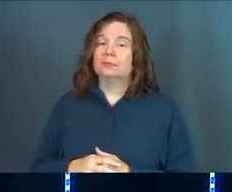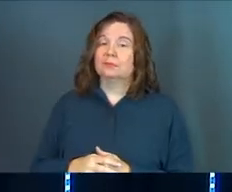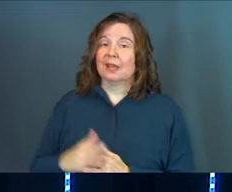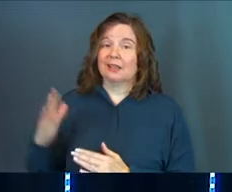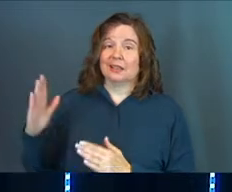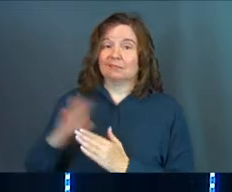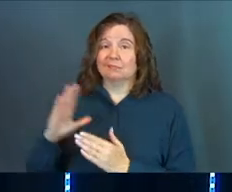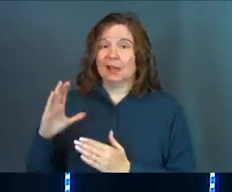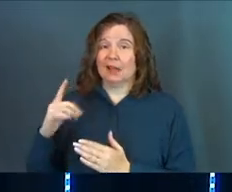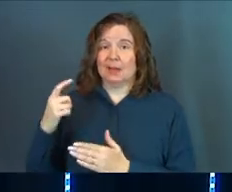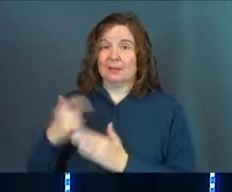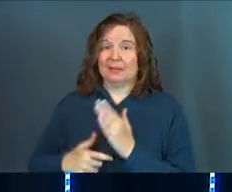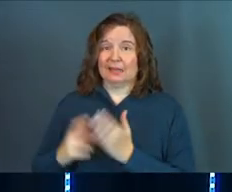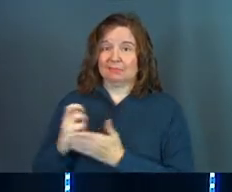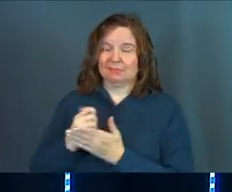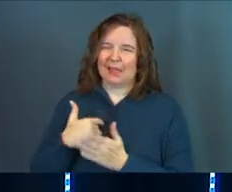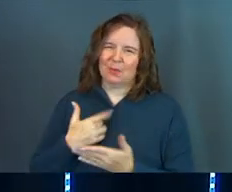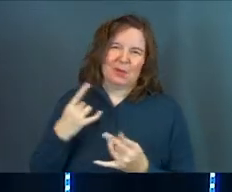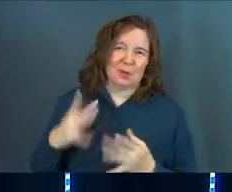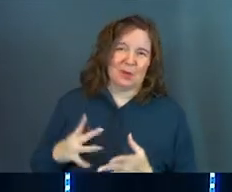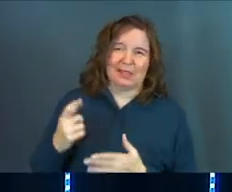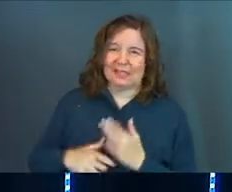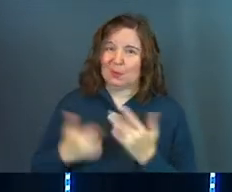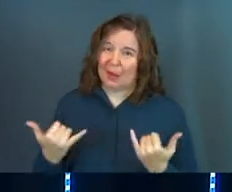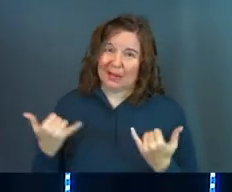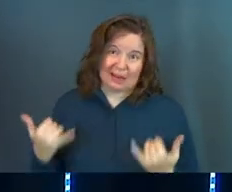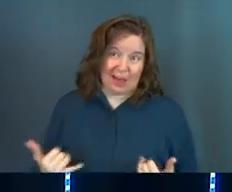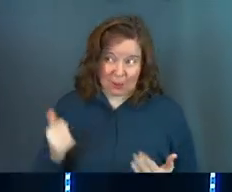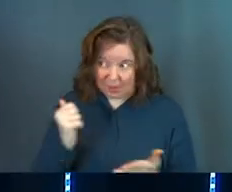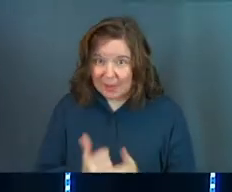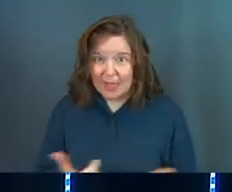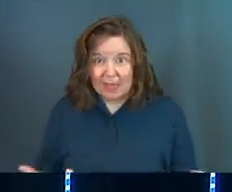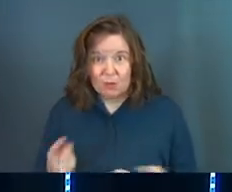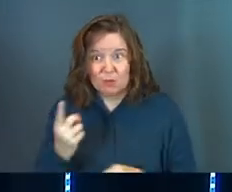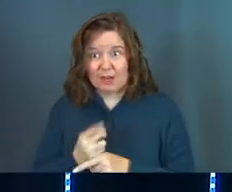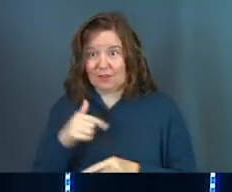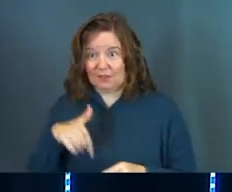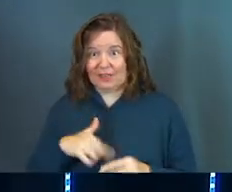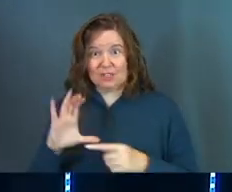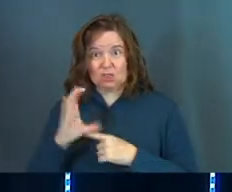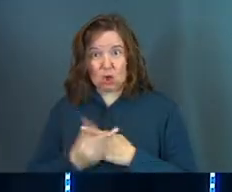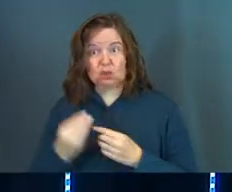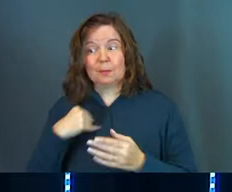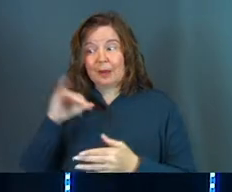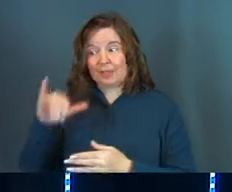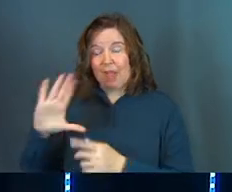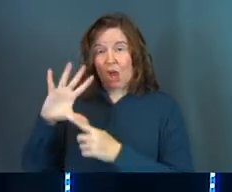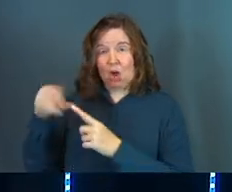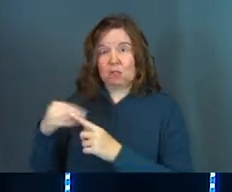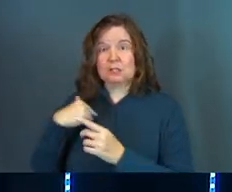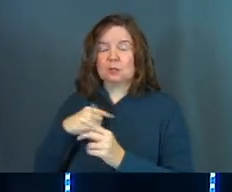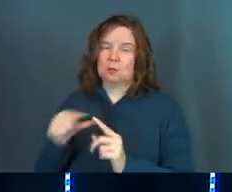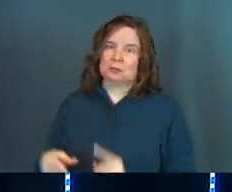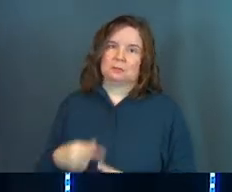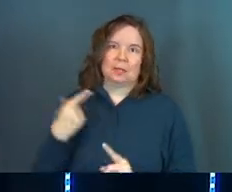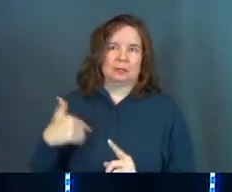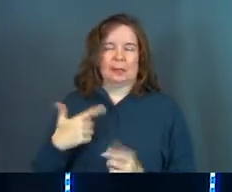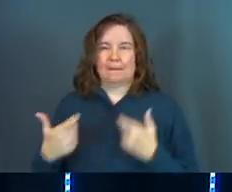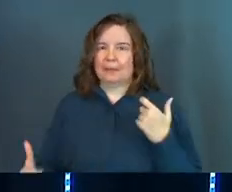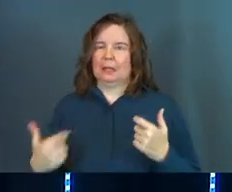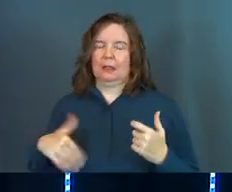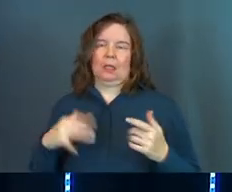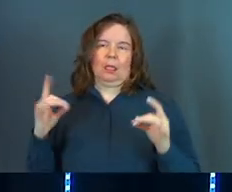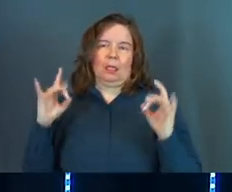that time, like, we don't like tax collectors right now, amen, right? Even in this culture, but in that culture, it was an especially big